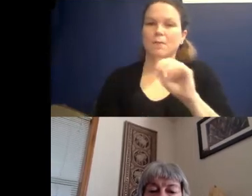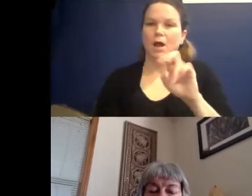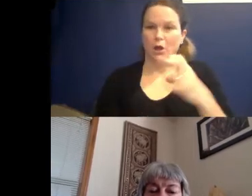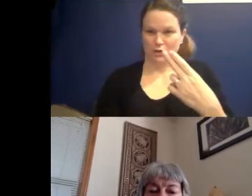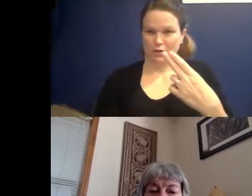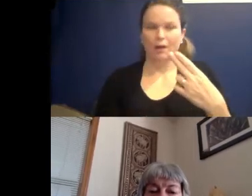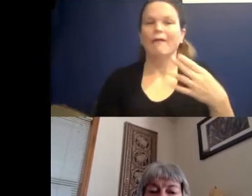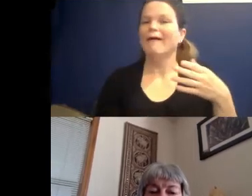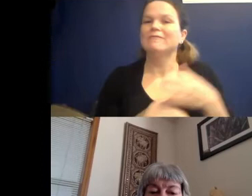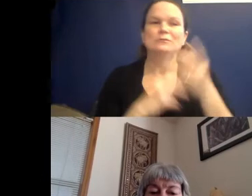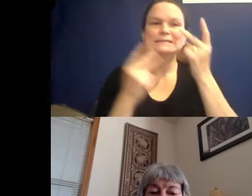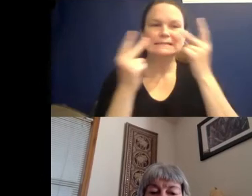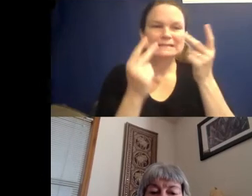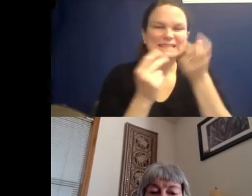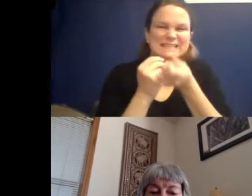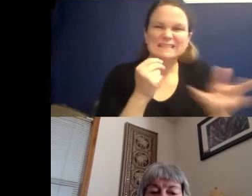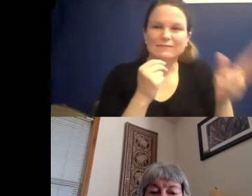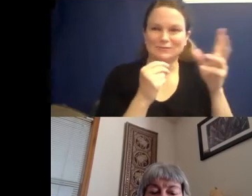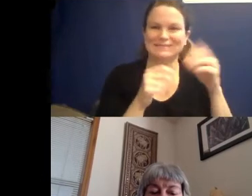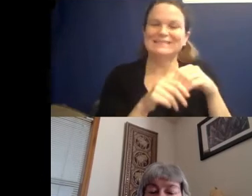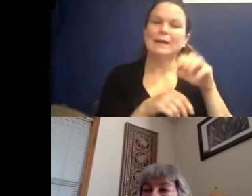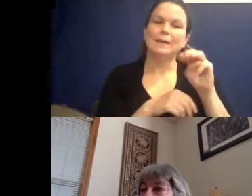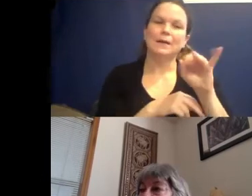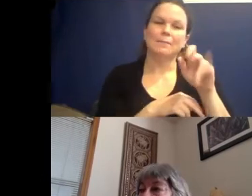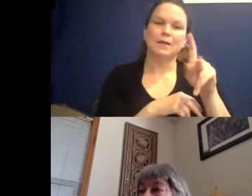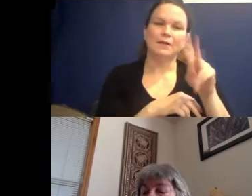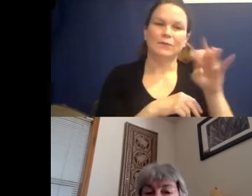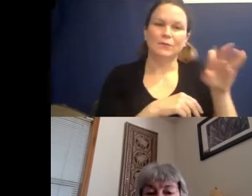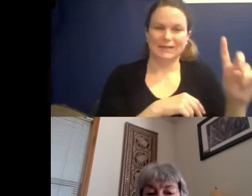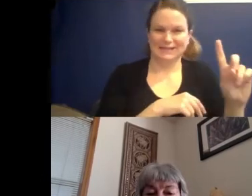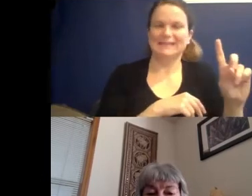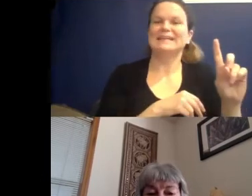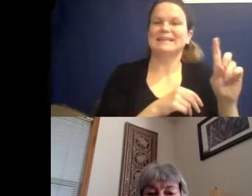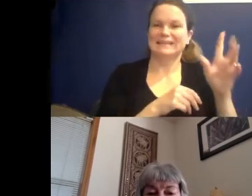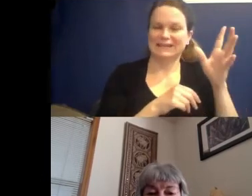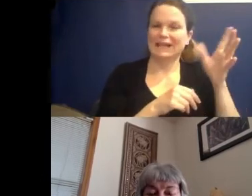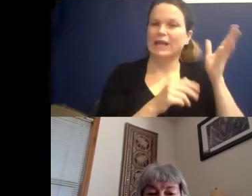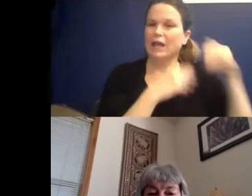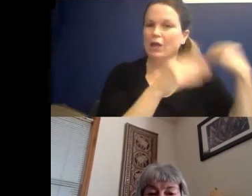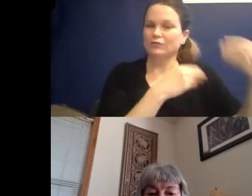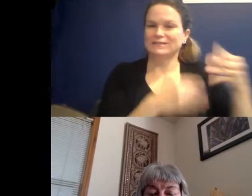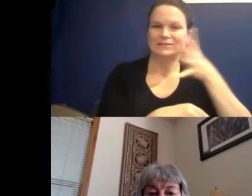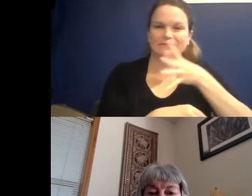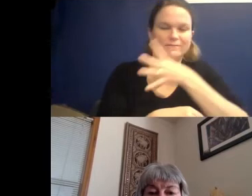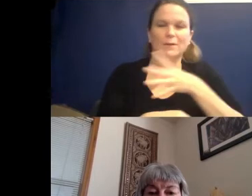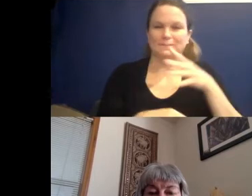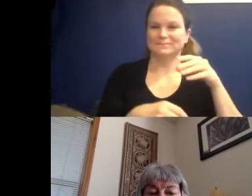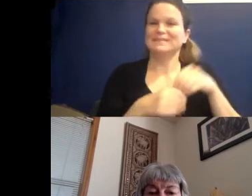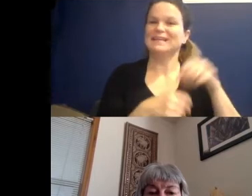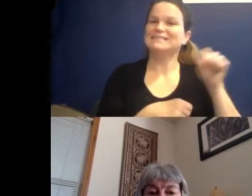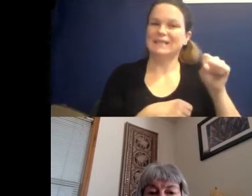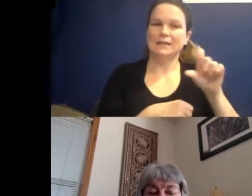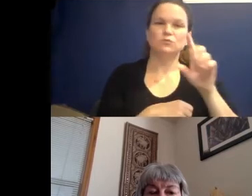several in the milkweed seed production fields at Heritage Seedlings Farm here in Salem in